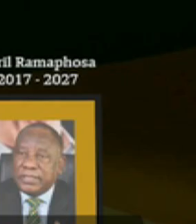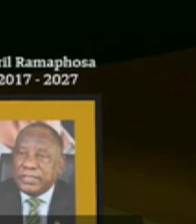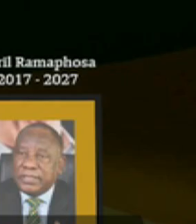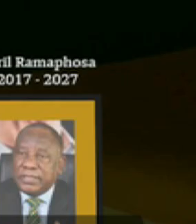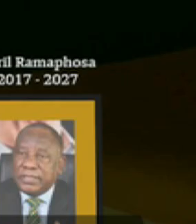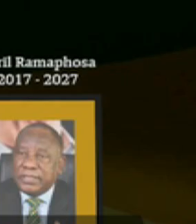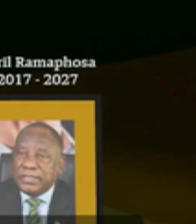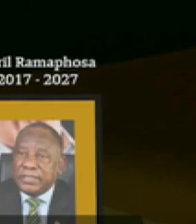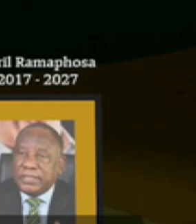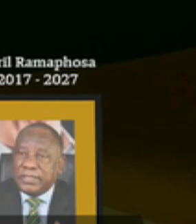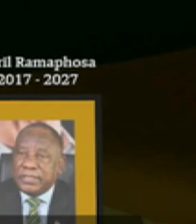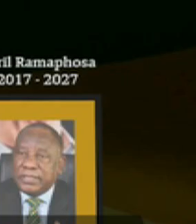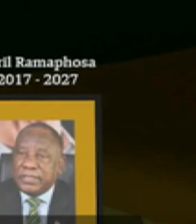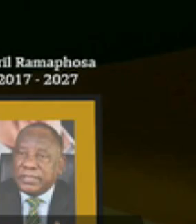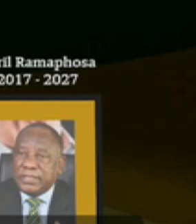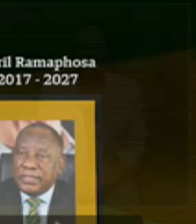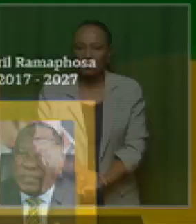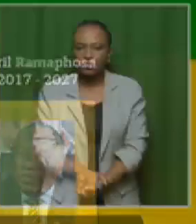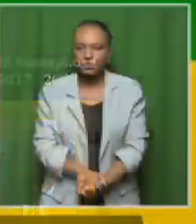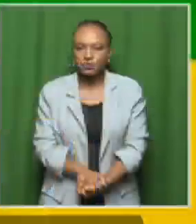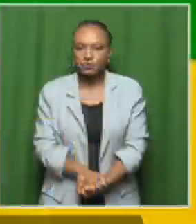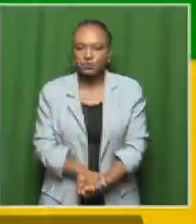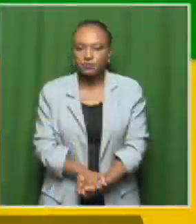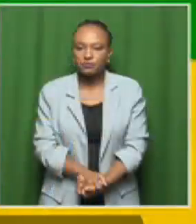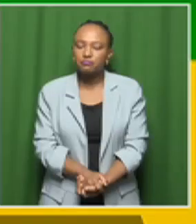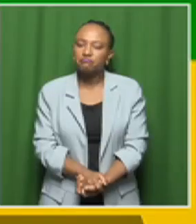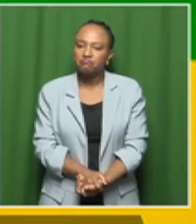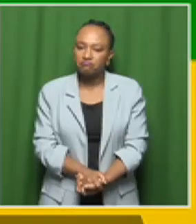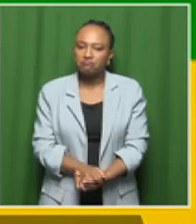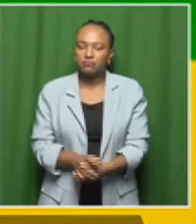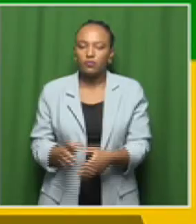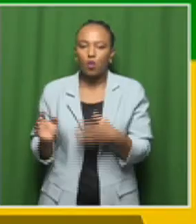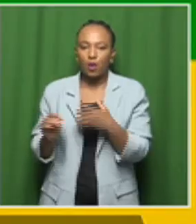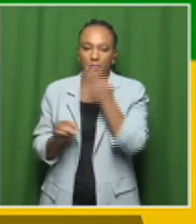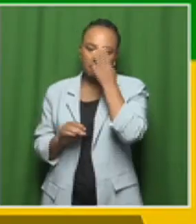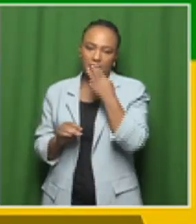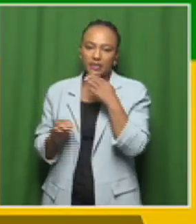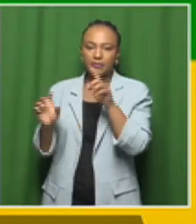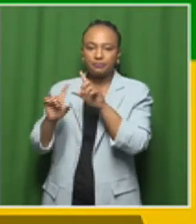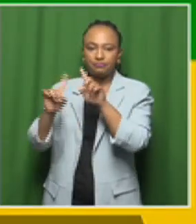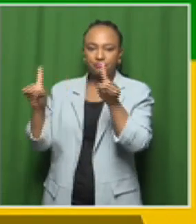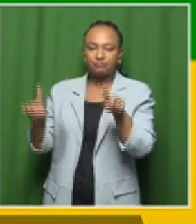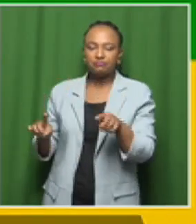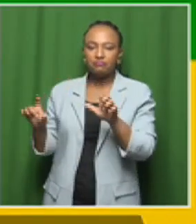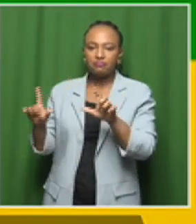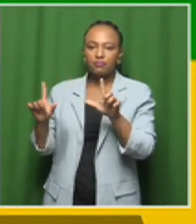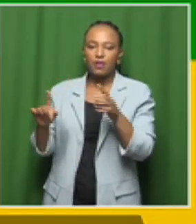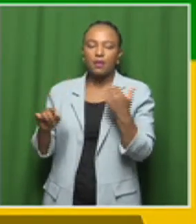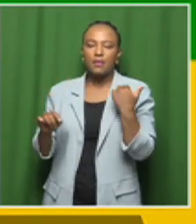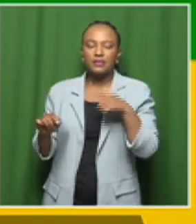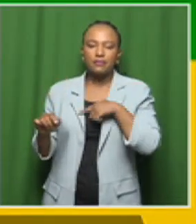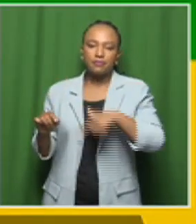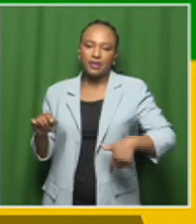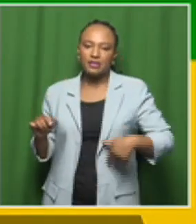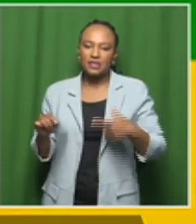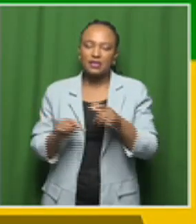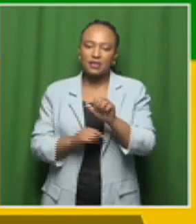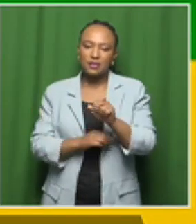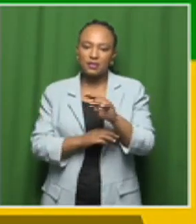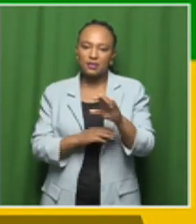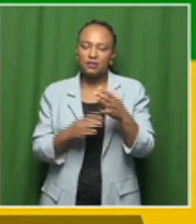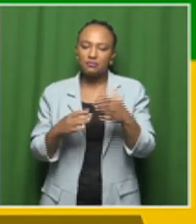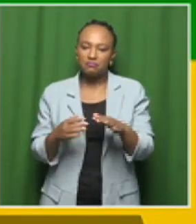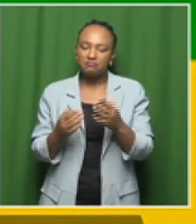of them having an impactful, stance on the ANC, but the country at large, obviously also ushering in their first